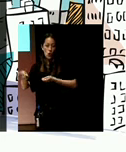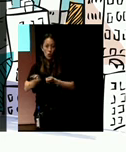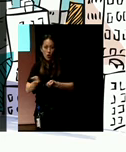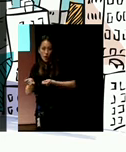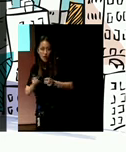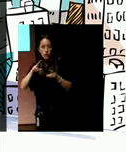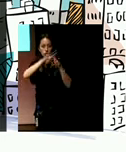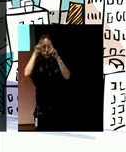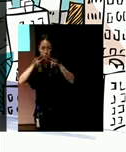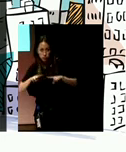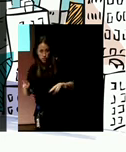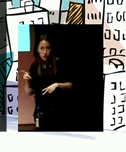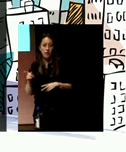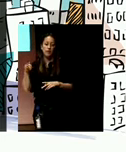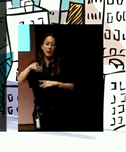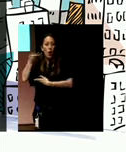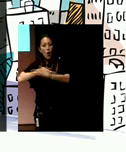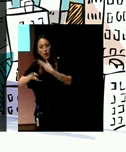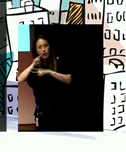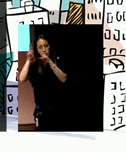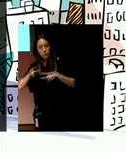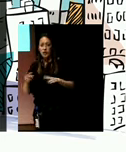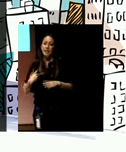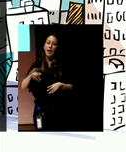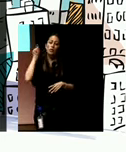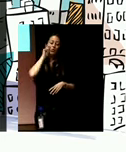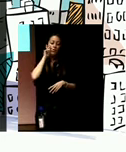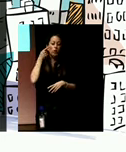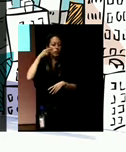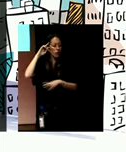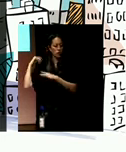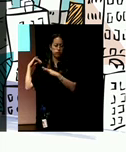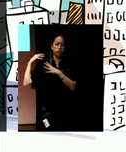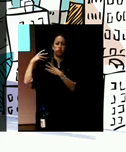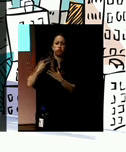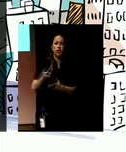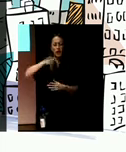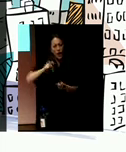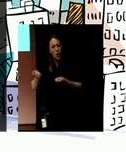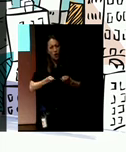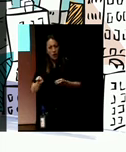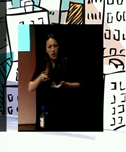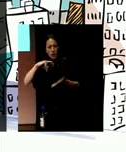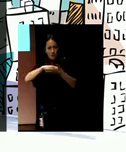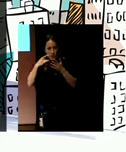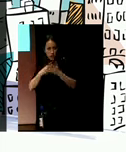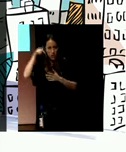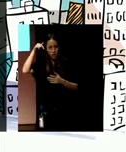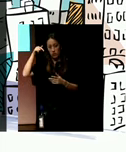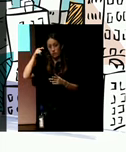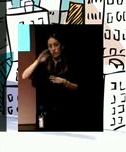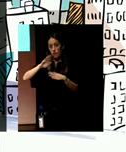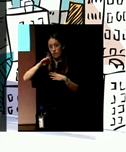development. He has a wide experience in the tourism field and in coordination of national